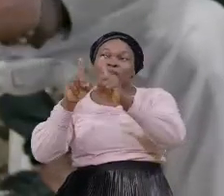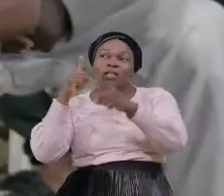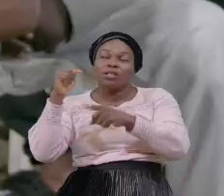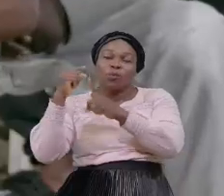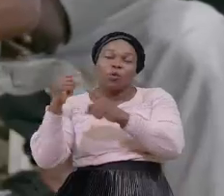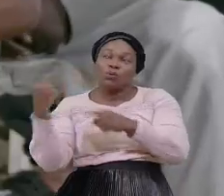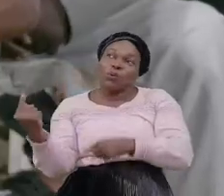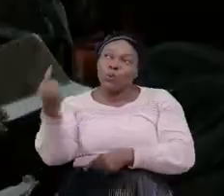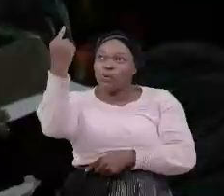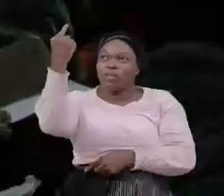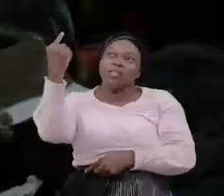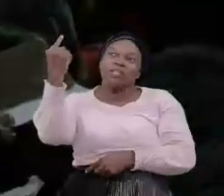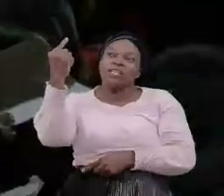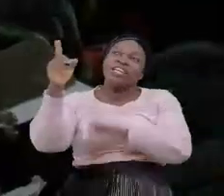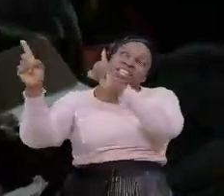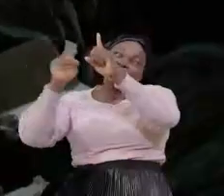Say it again.